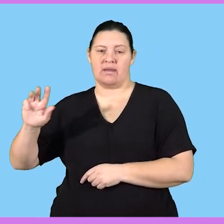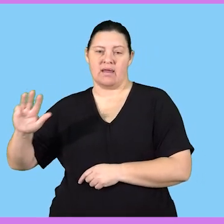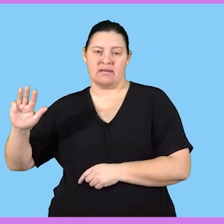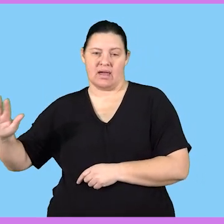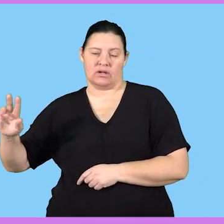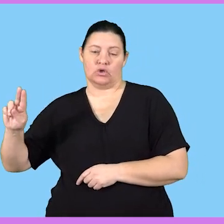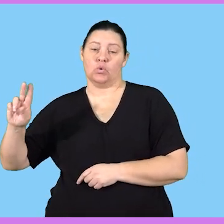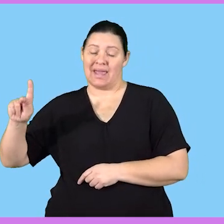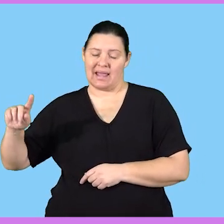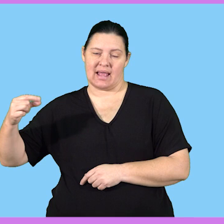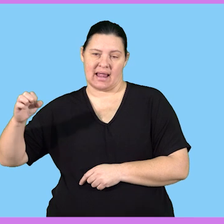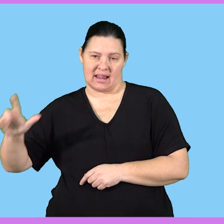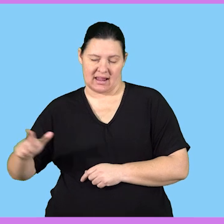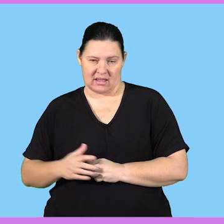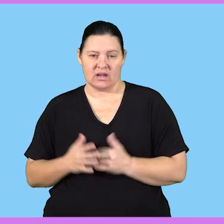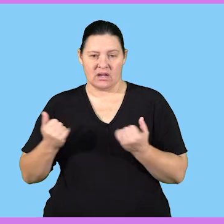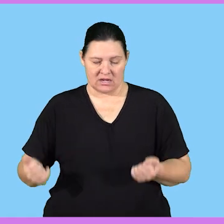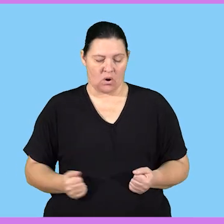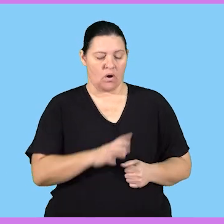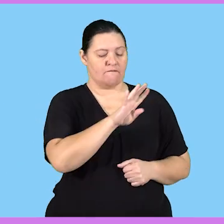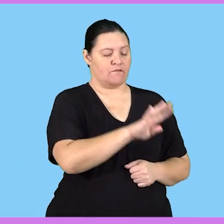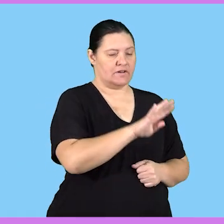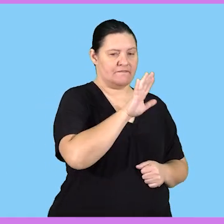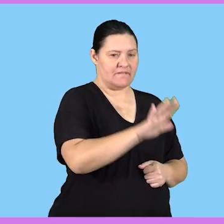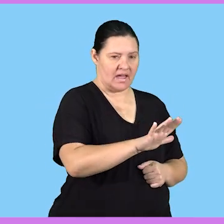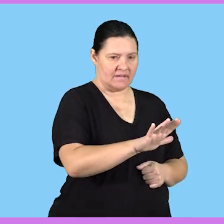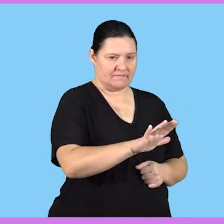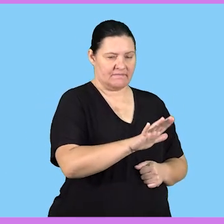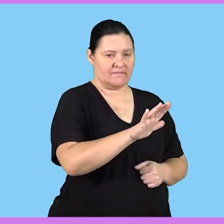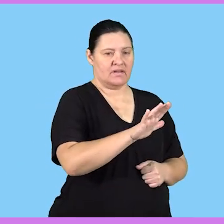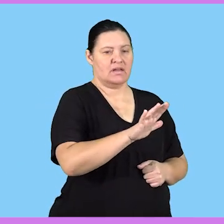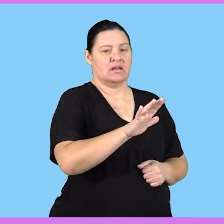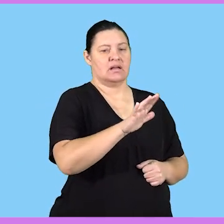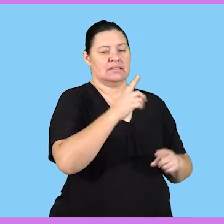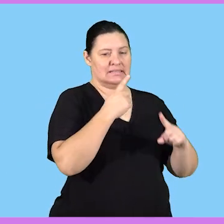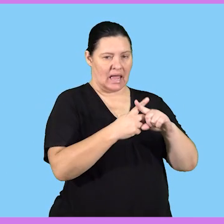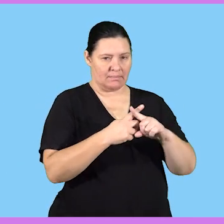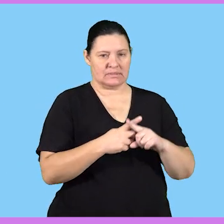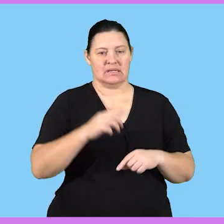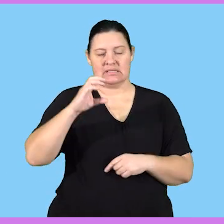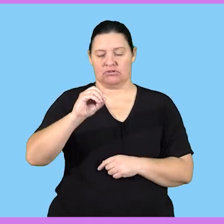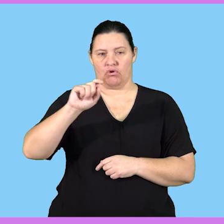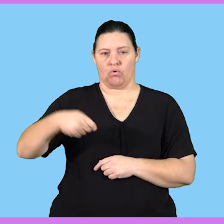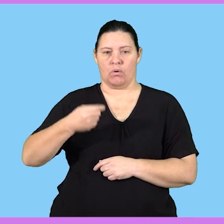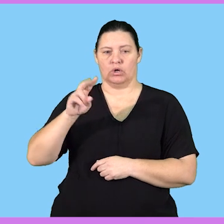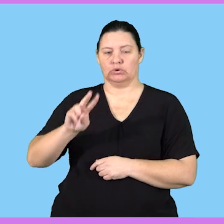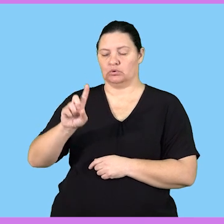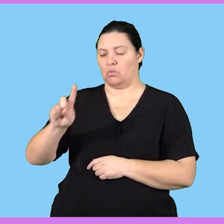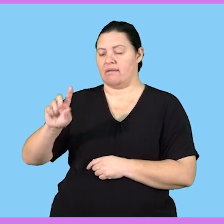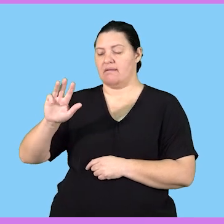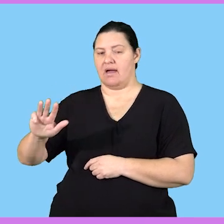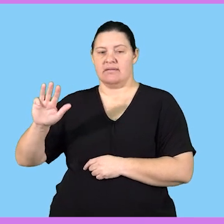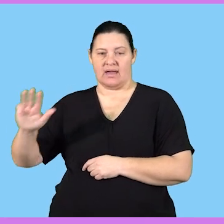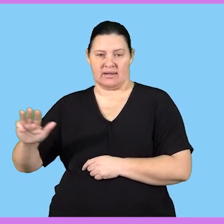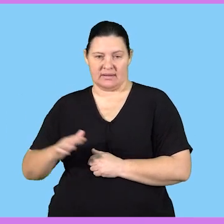0,2199 UK gallons. All right, so in this case, what will happen now? I'll take my 45 liters and I will multiply that